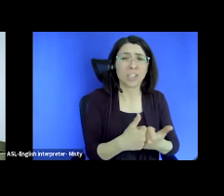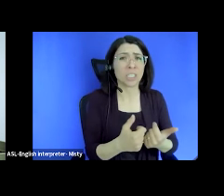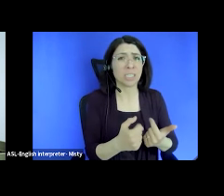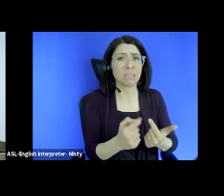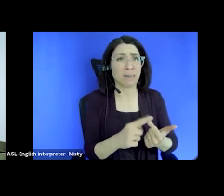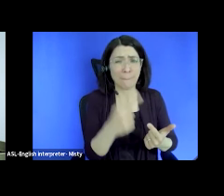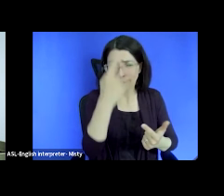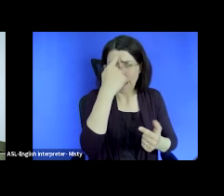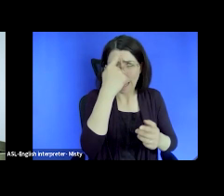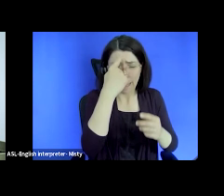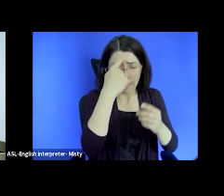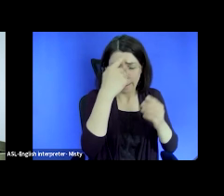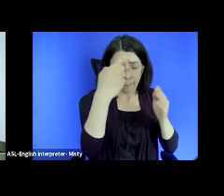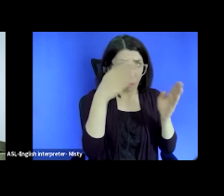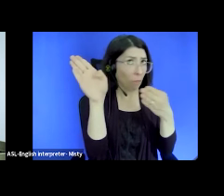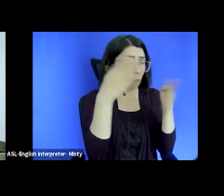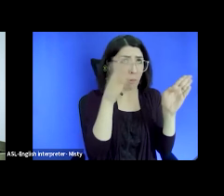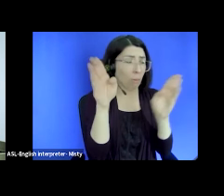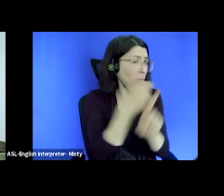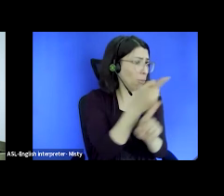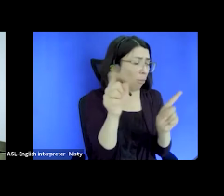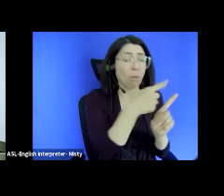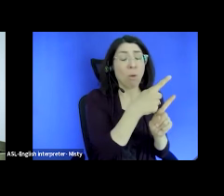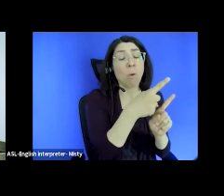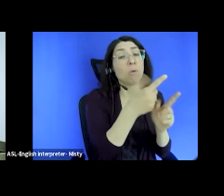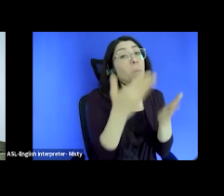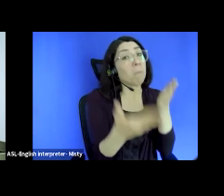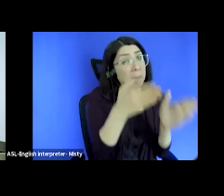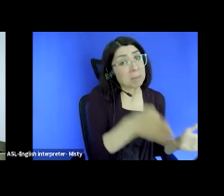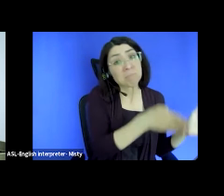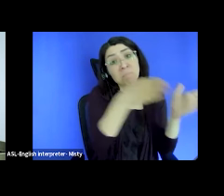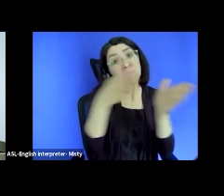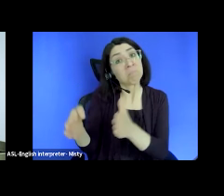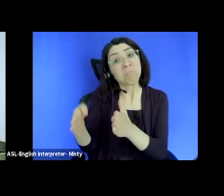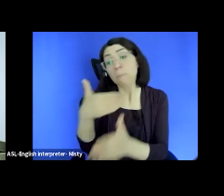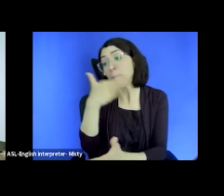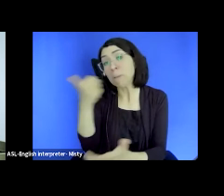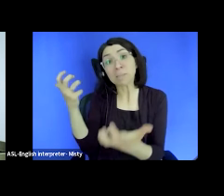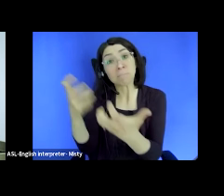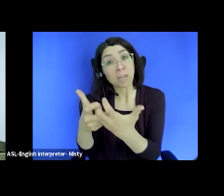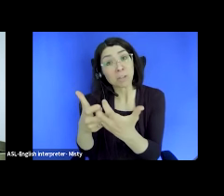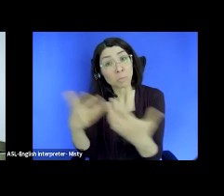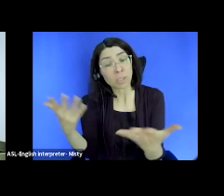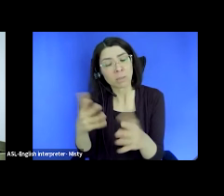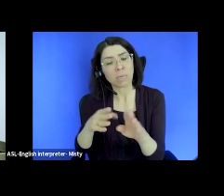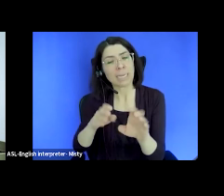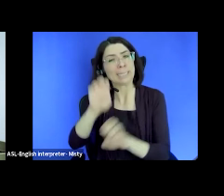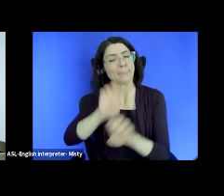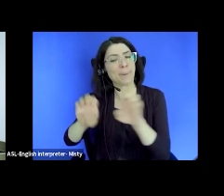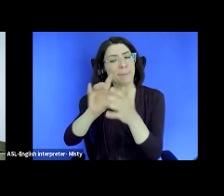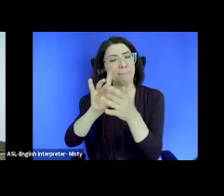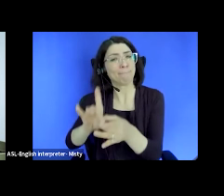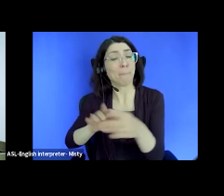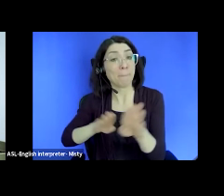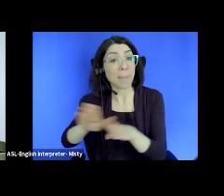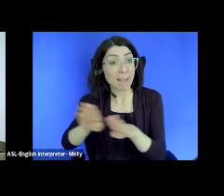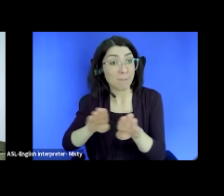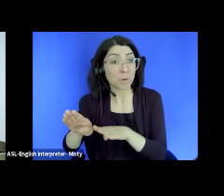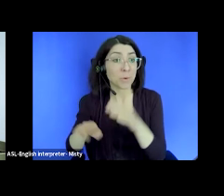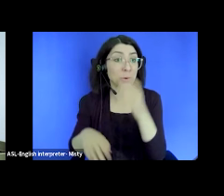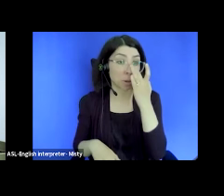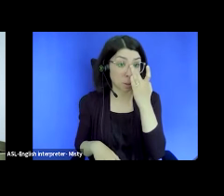perhaps the behavioral experiment is what's right for you. We might see that it makes sense logically, but feel inside that nothing has